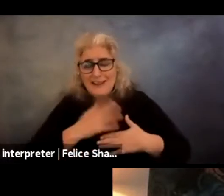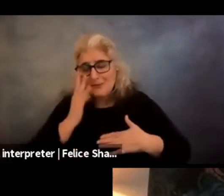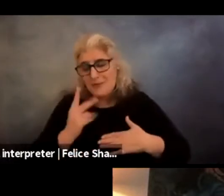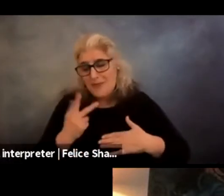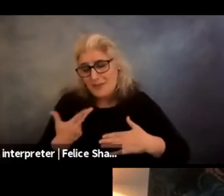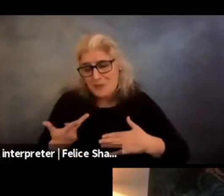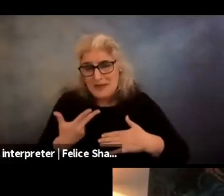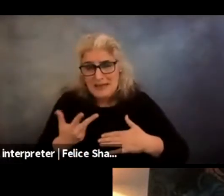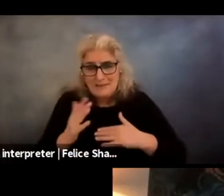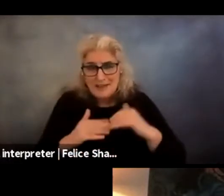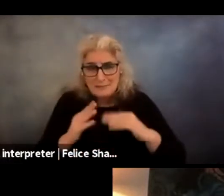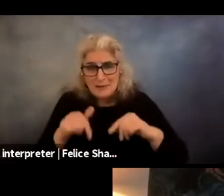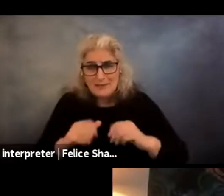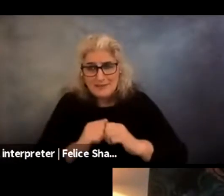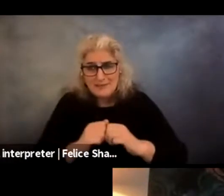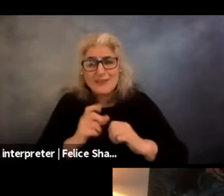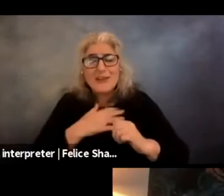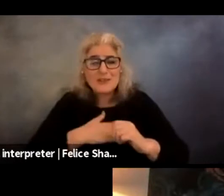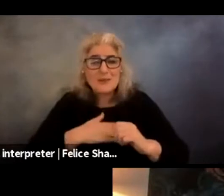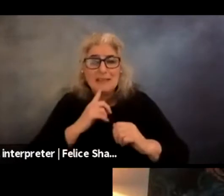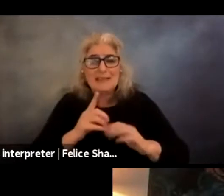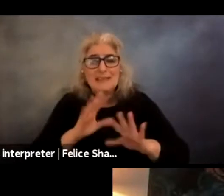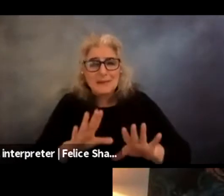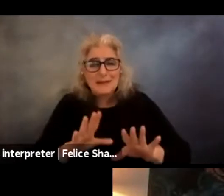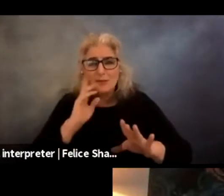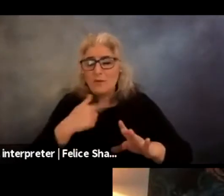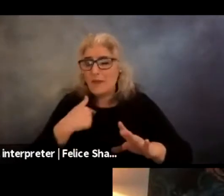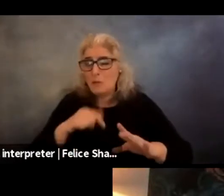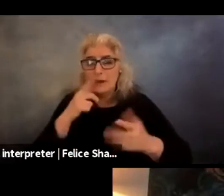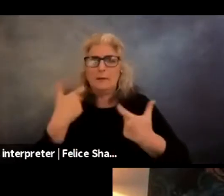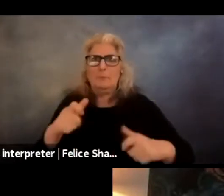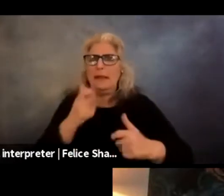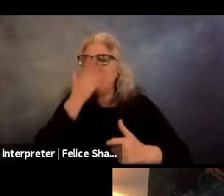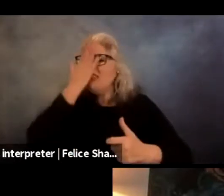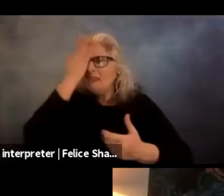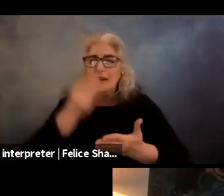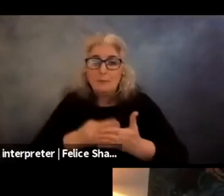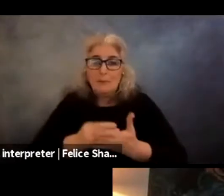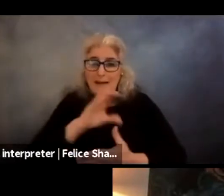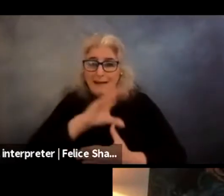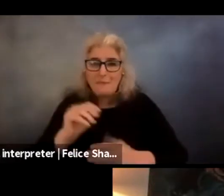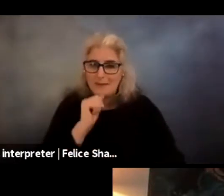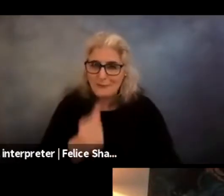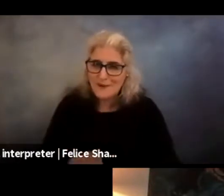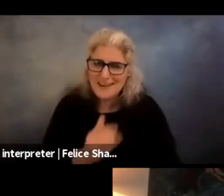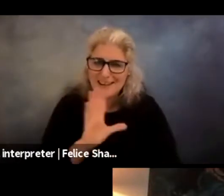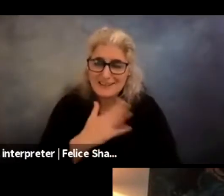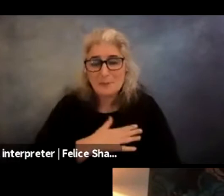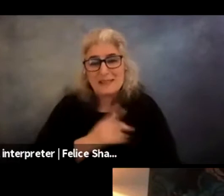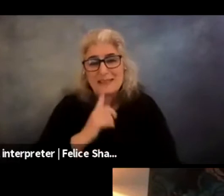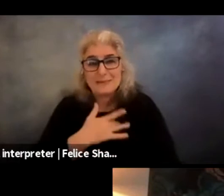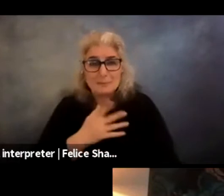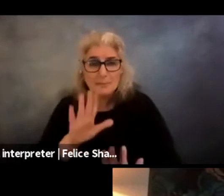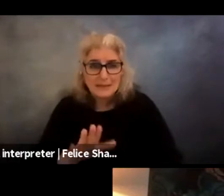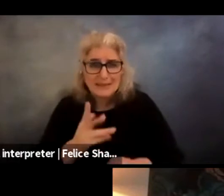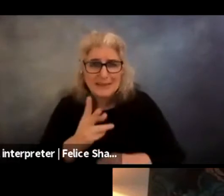built. So we're not a startup, and will never be. So please just